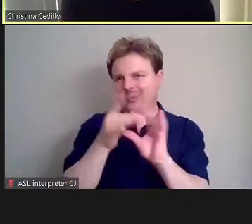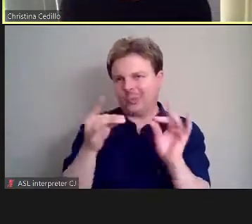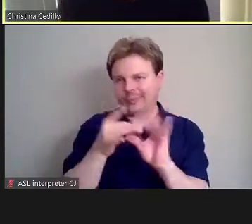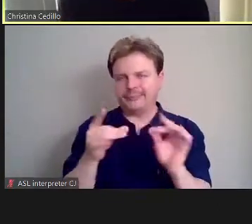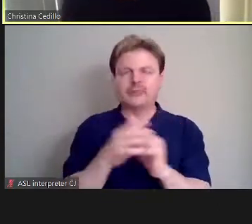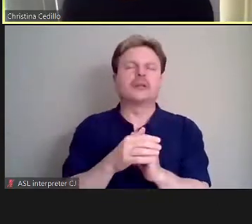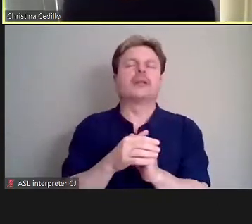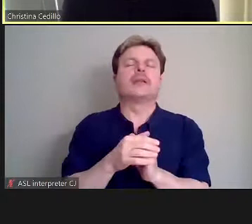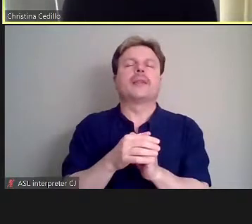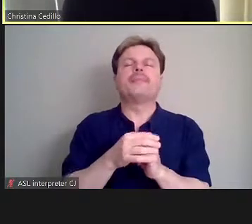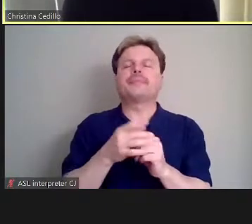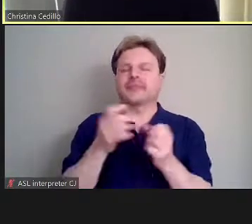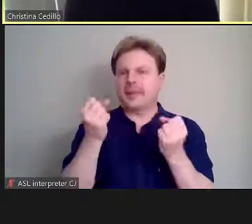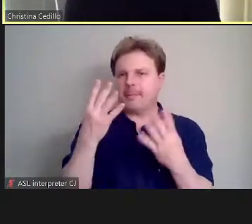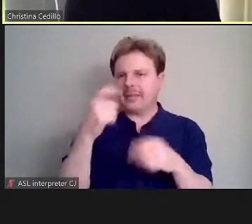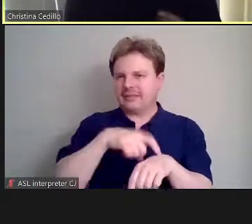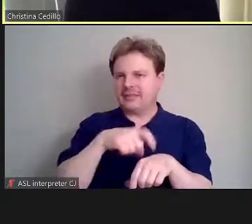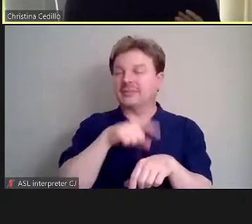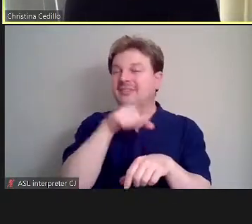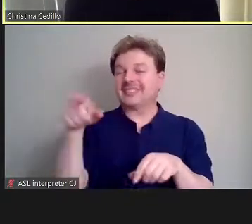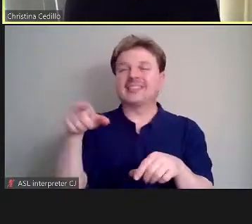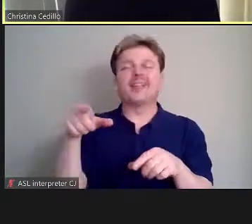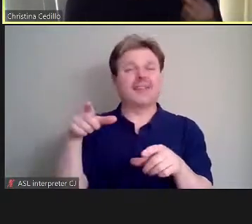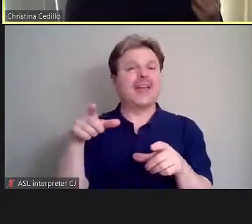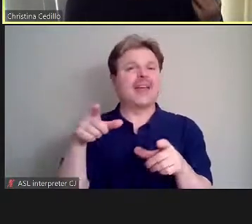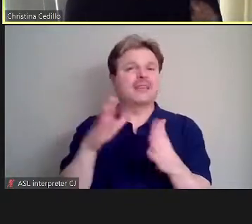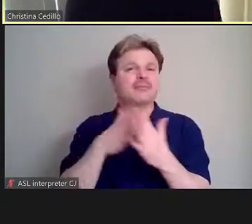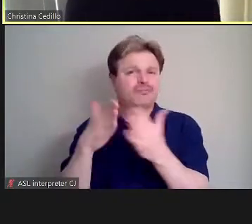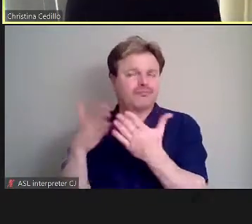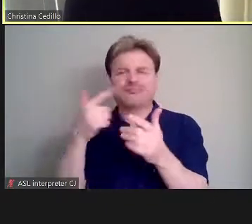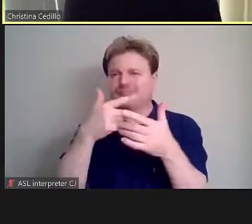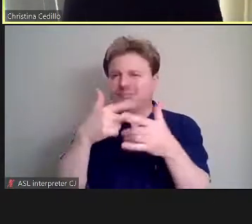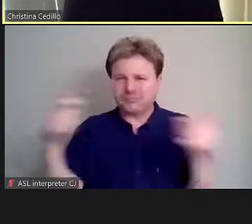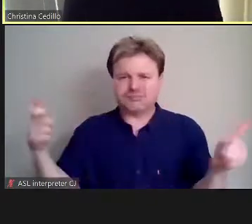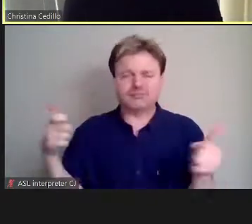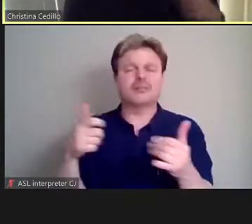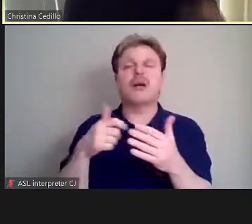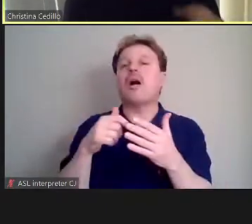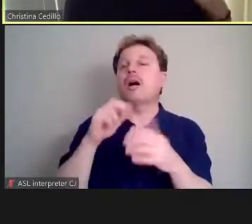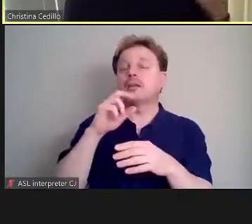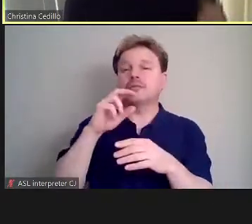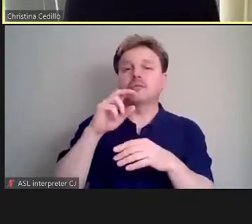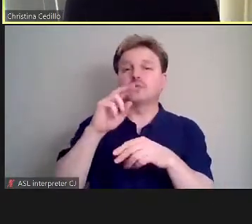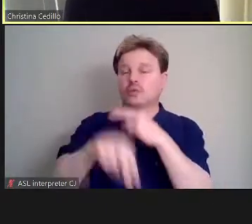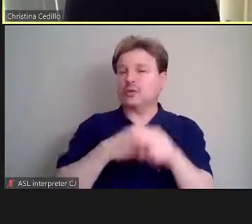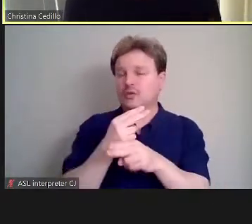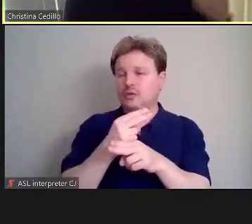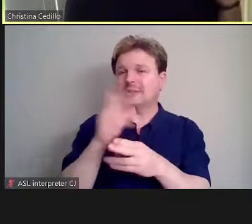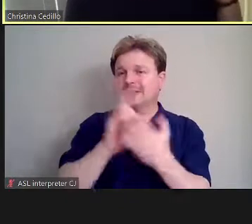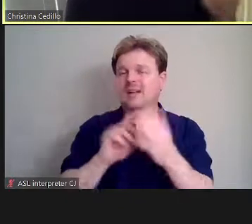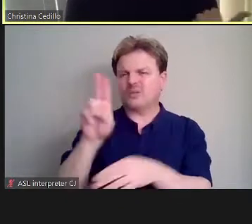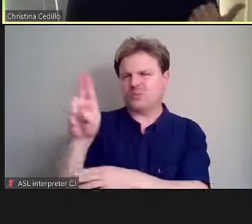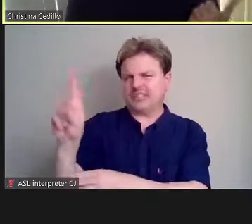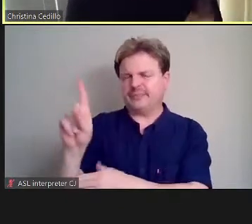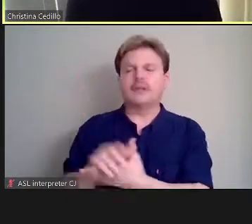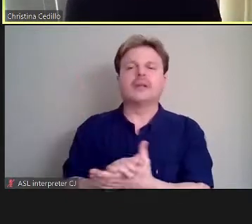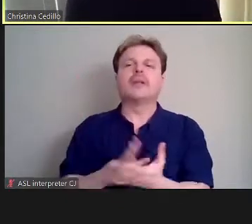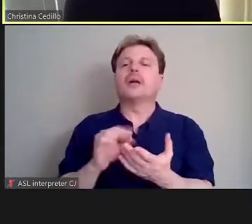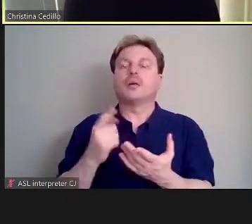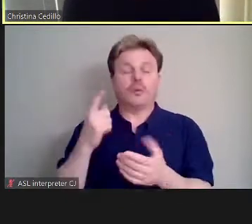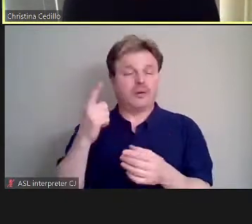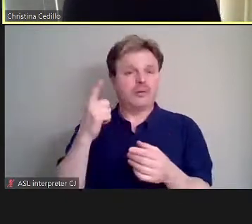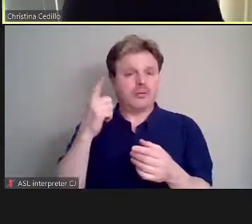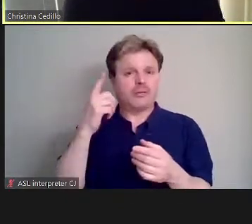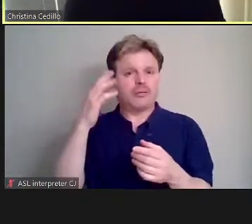times, literature on universal design isn't necessarily going to account for cultural differences in communication